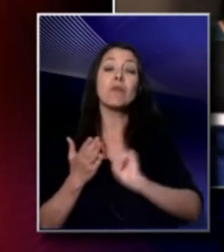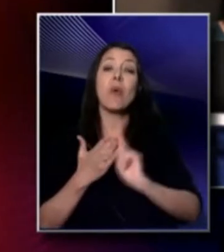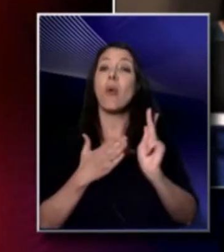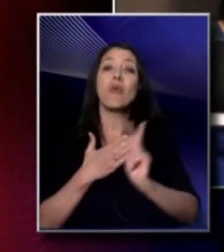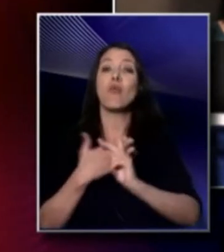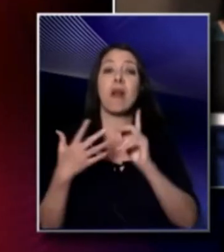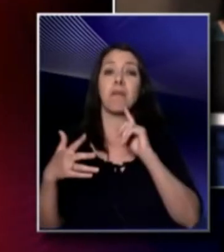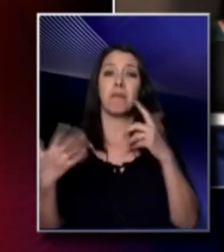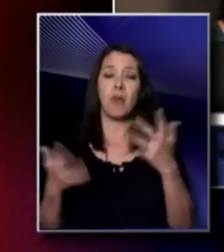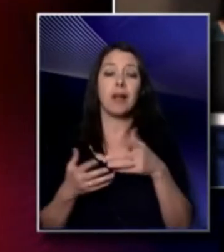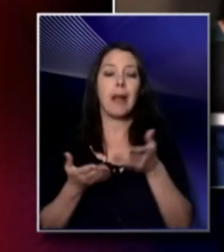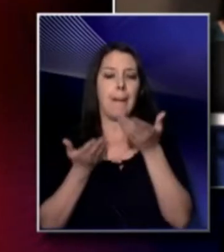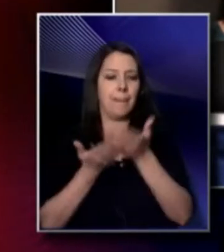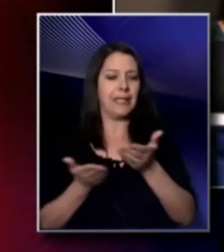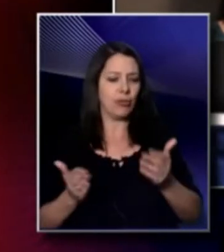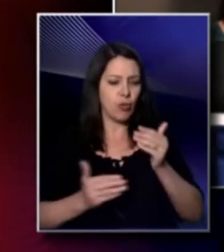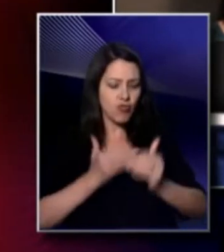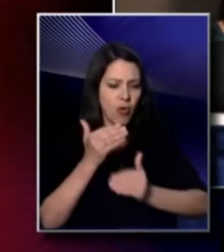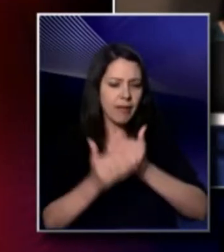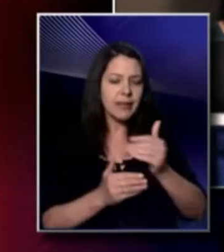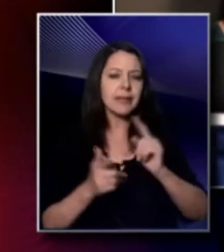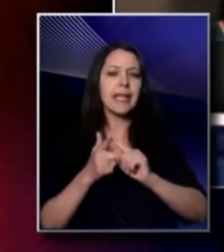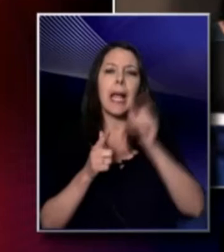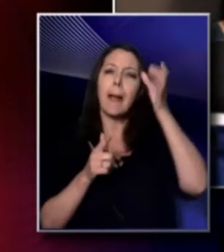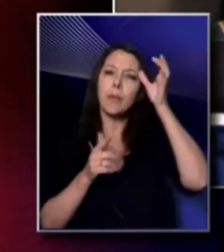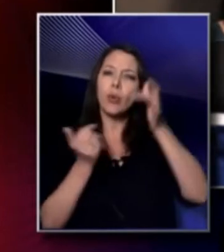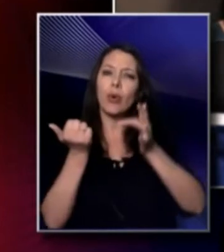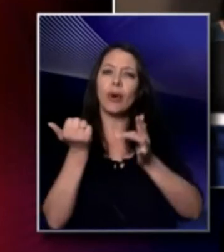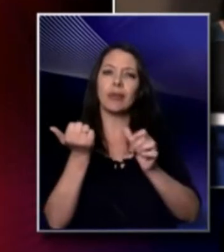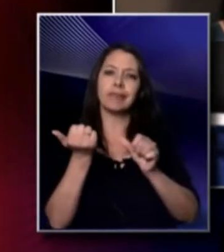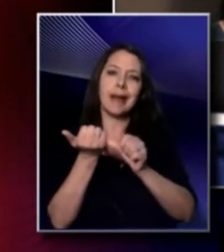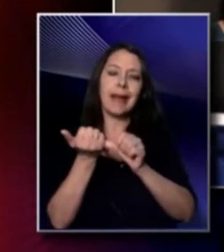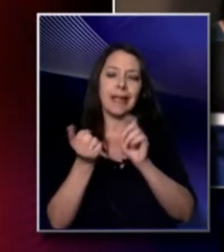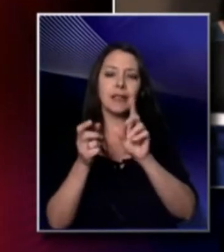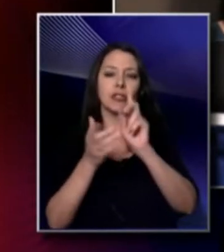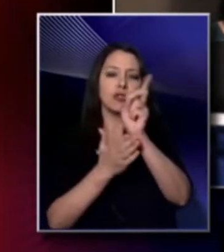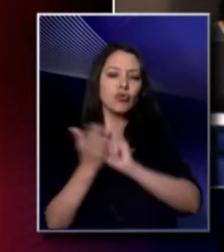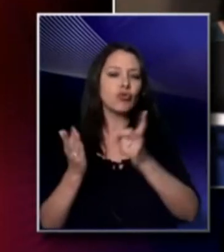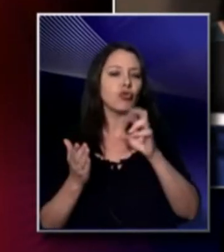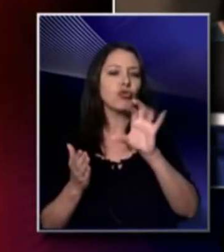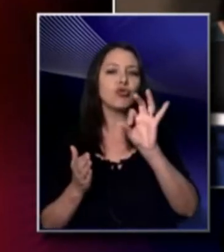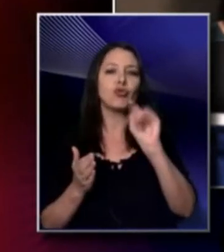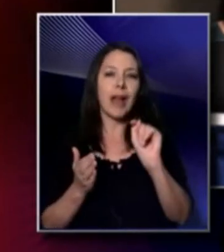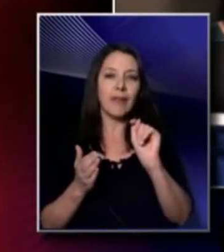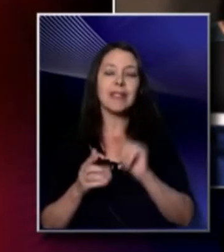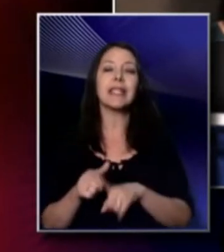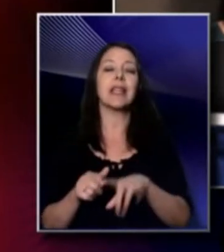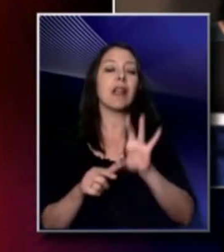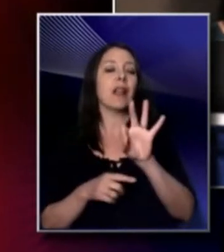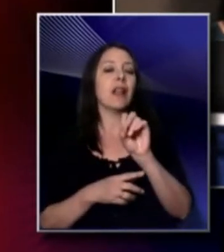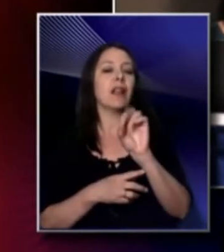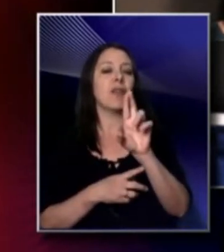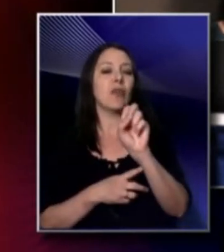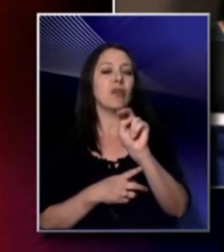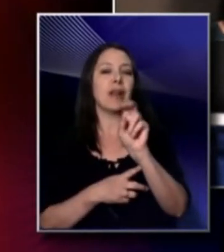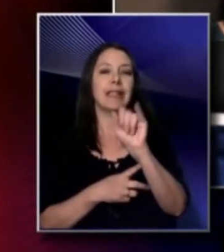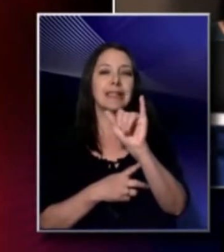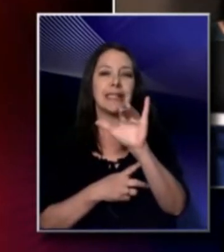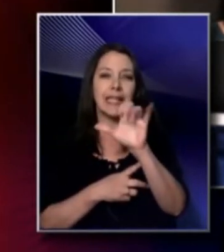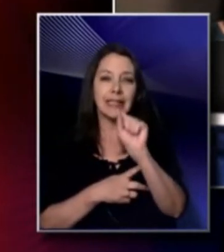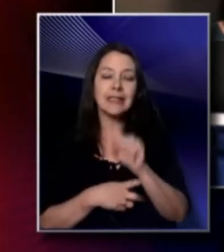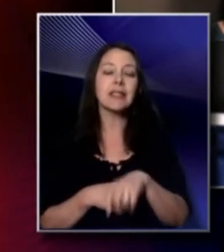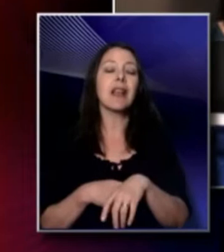include material processing, computer-aided drafting, forensics, and research and development. This class is